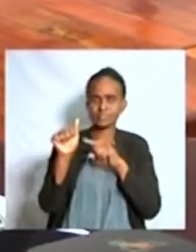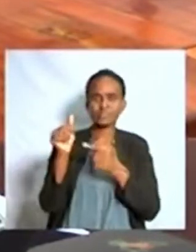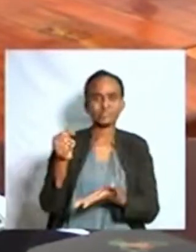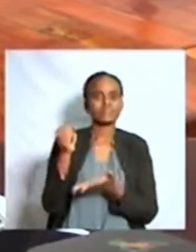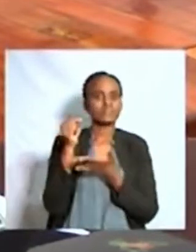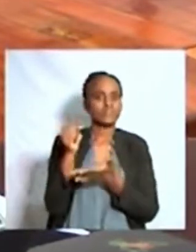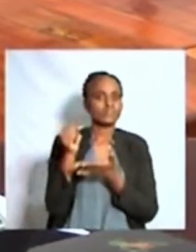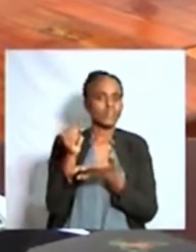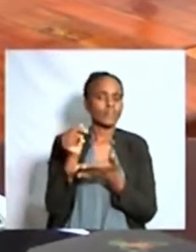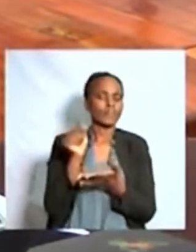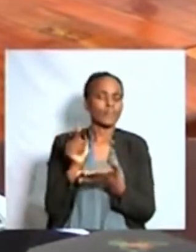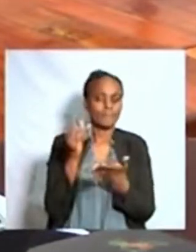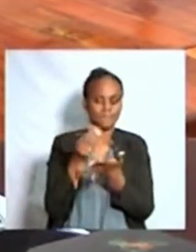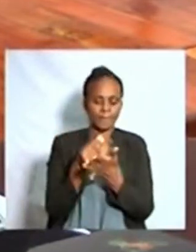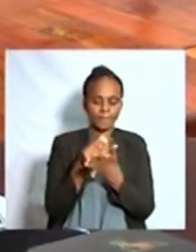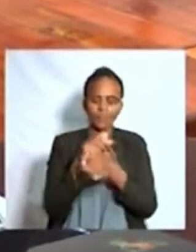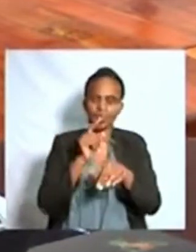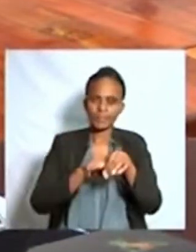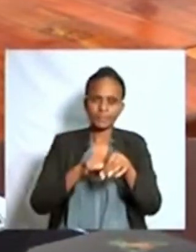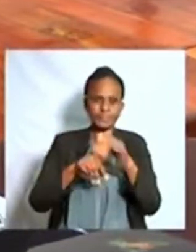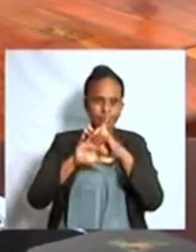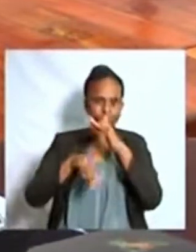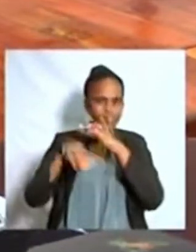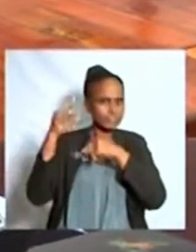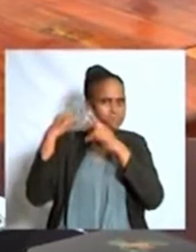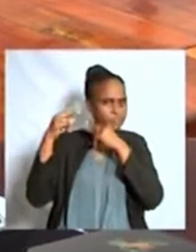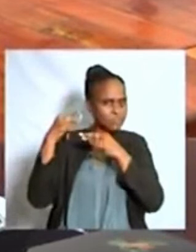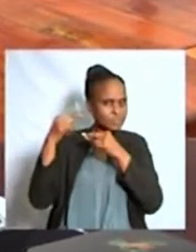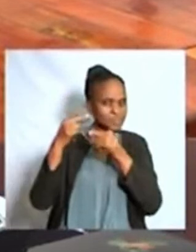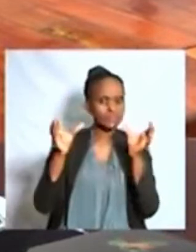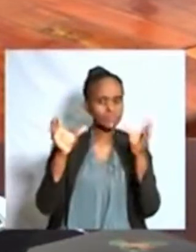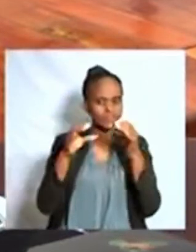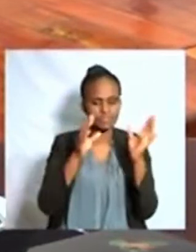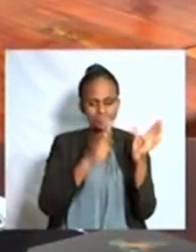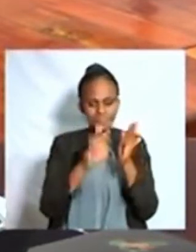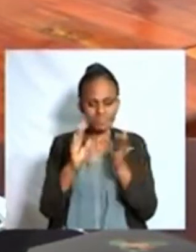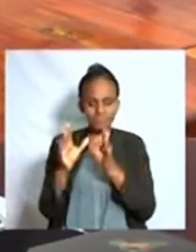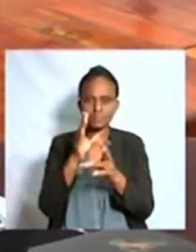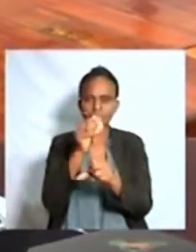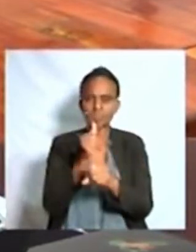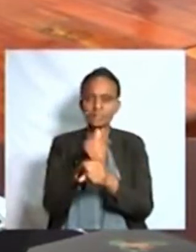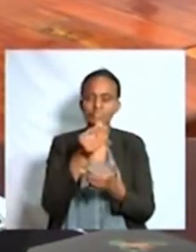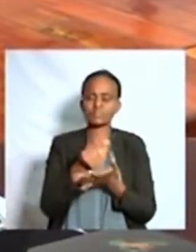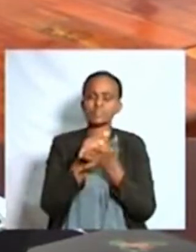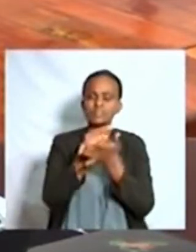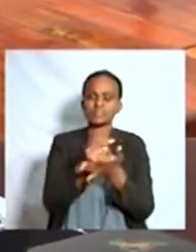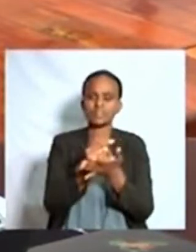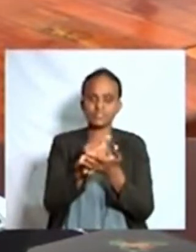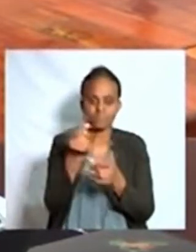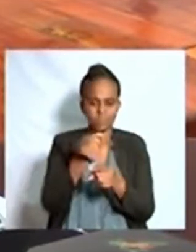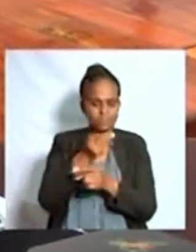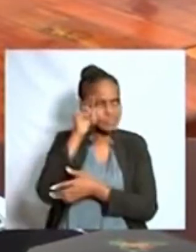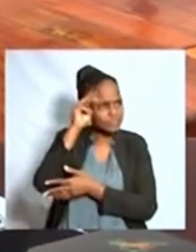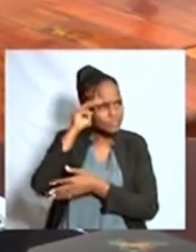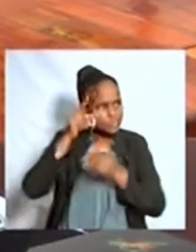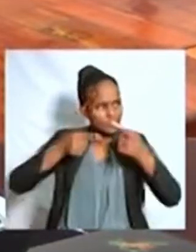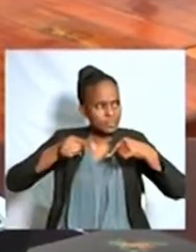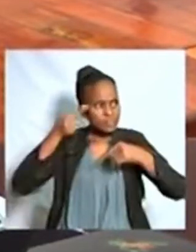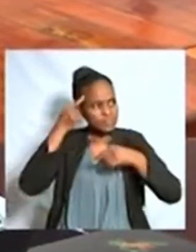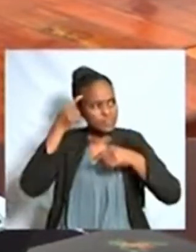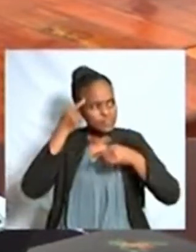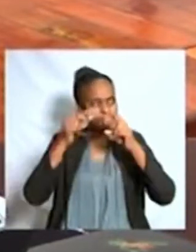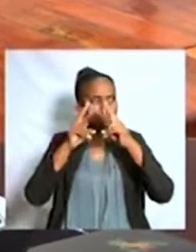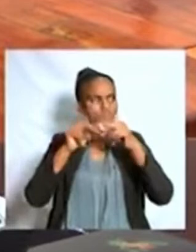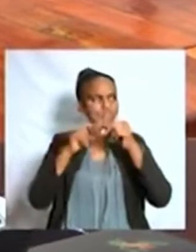and income. During the period under review, our council budgeted to receive grants from the Ministry of Local Government and Rural Development